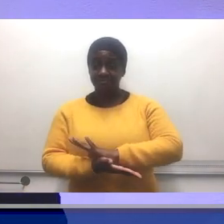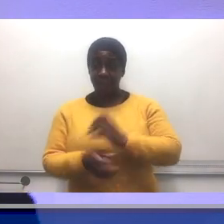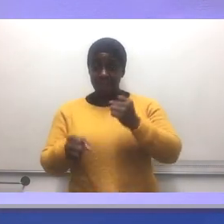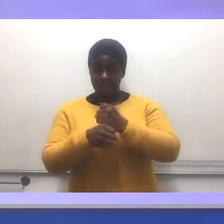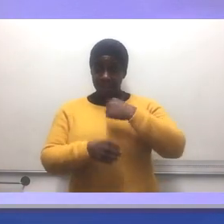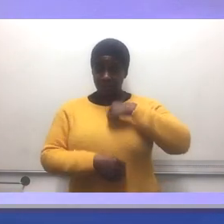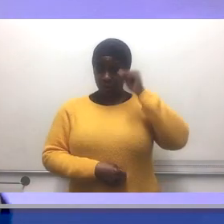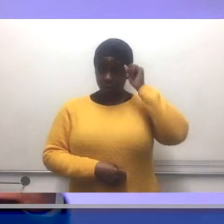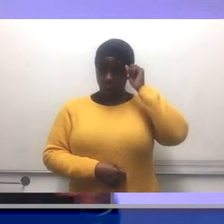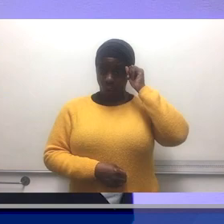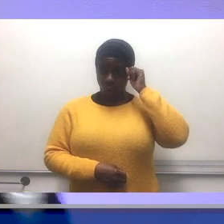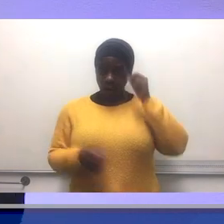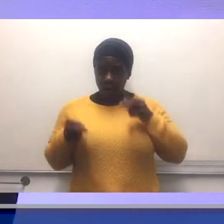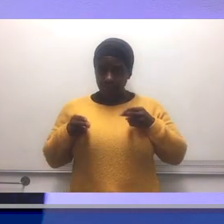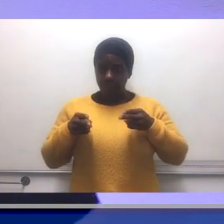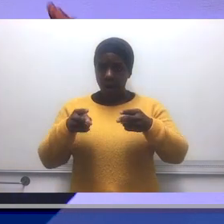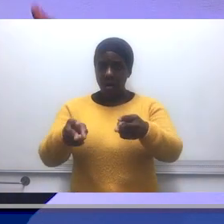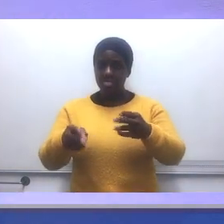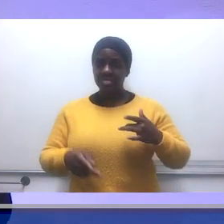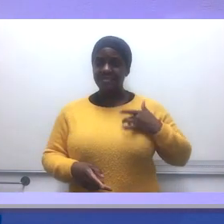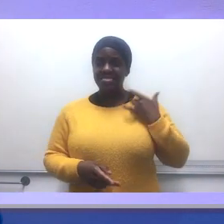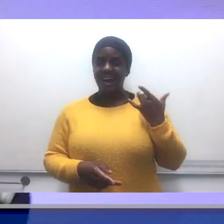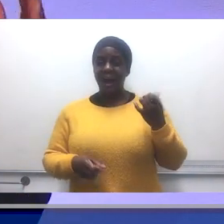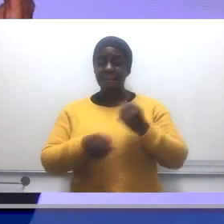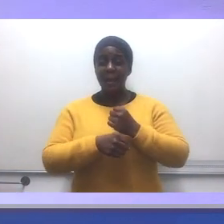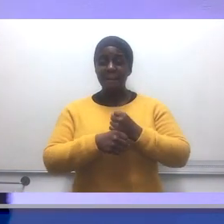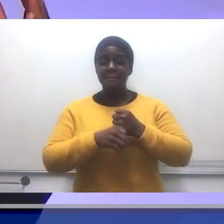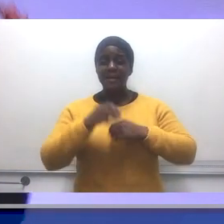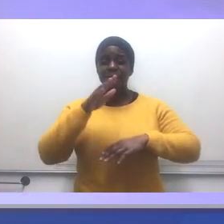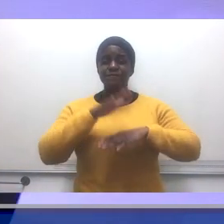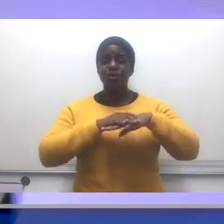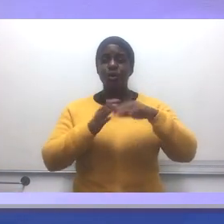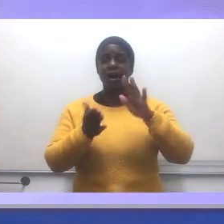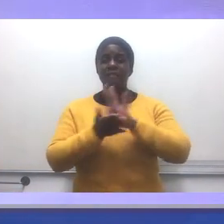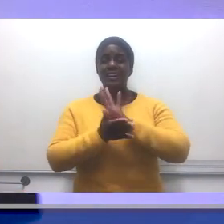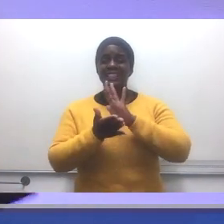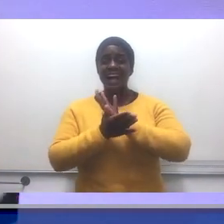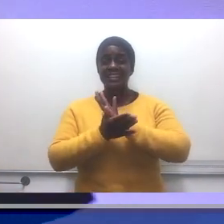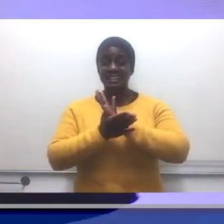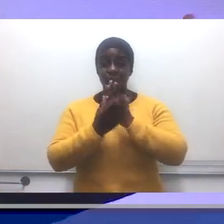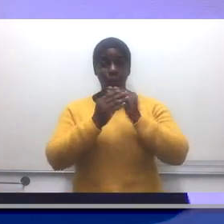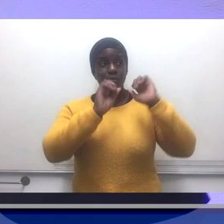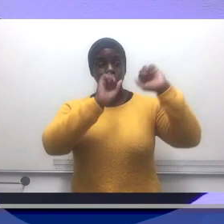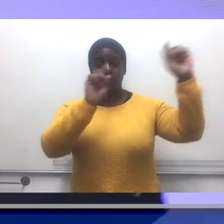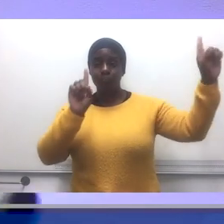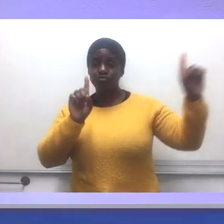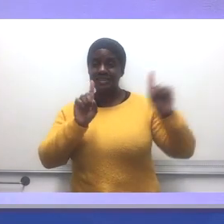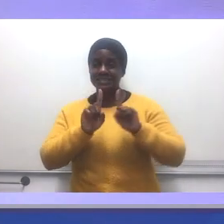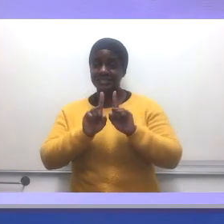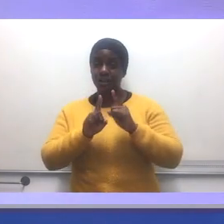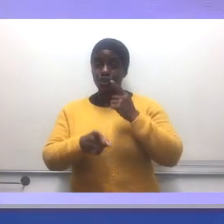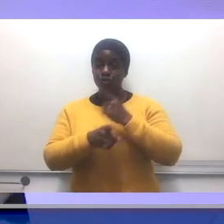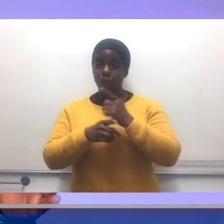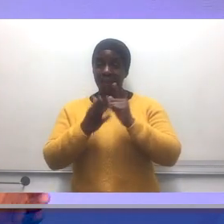life. You will make me full of gladness with your presence. We are talking about the